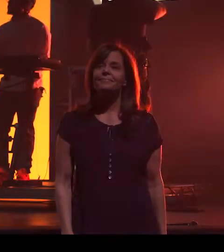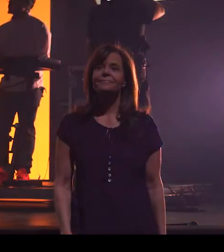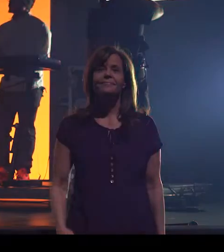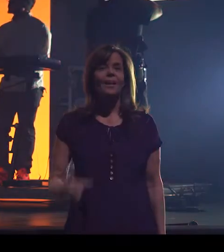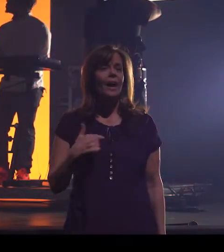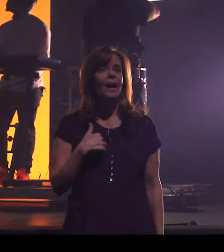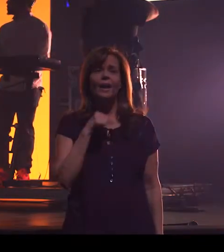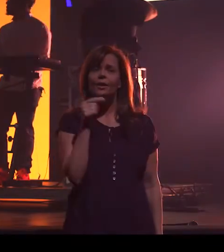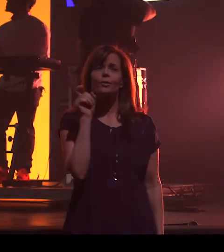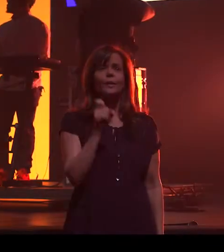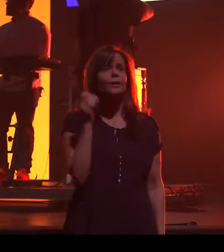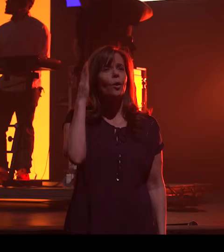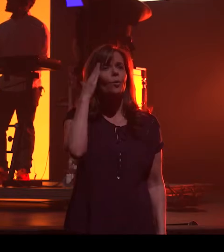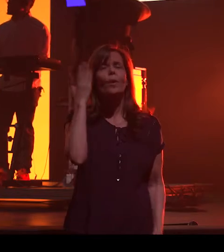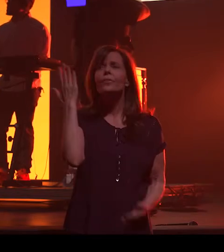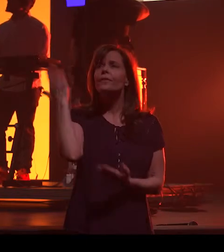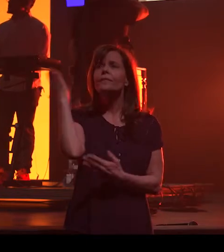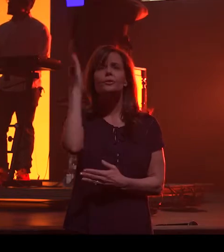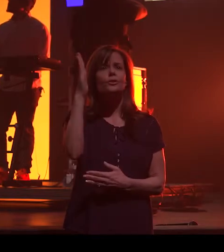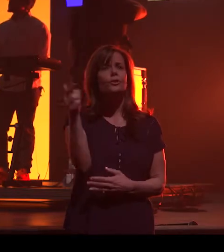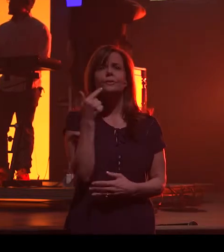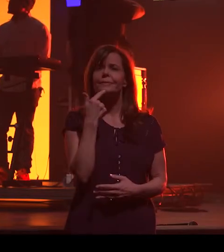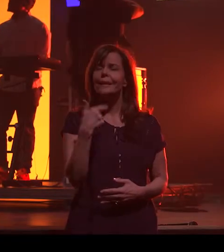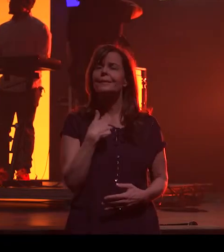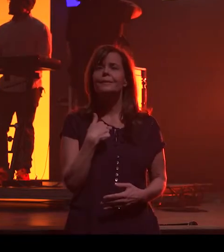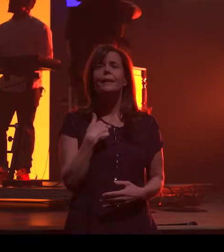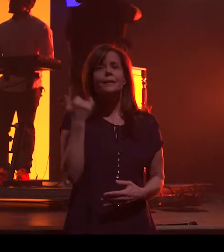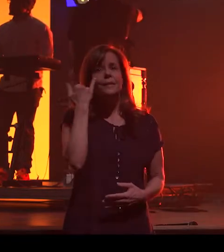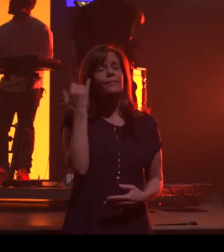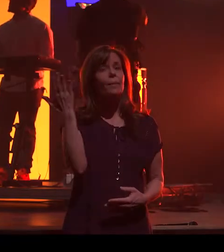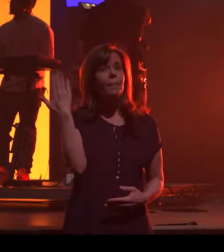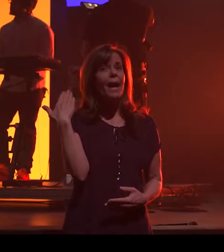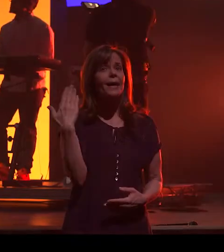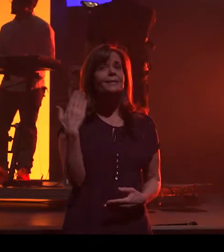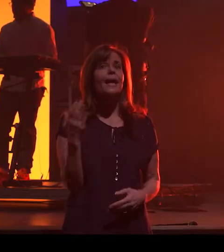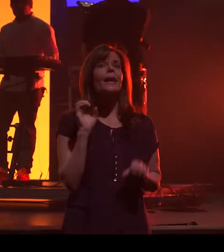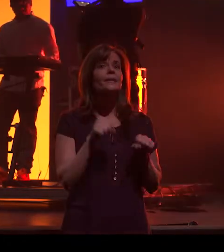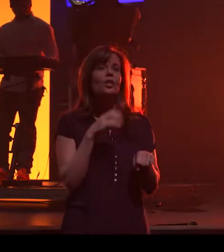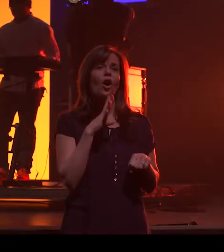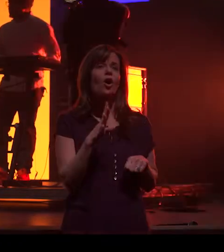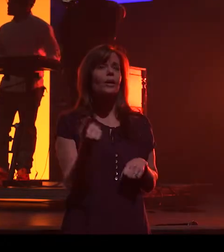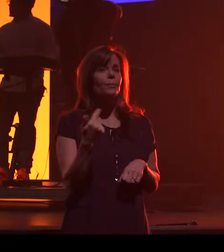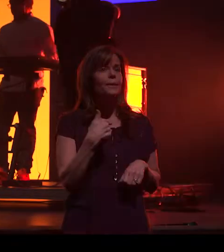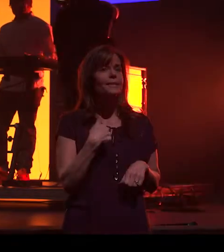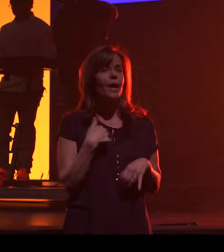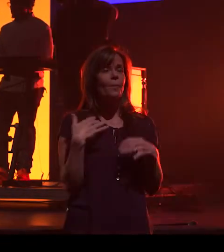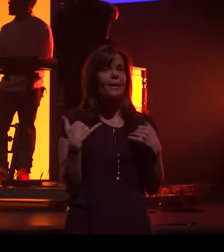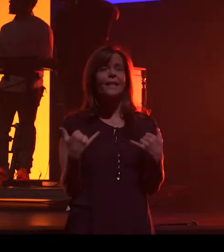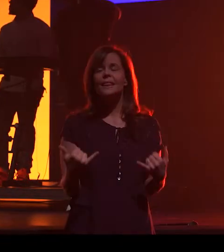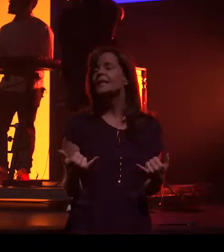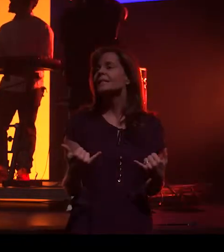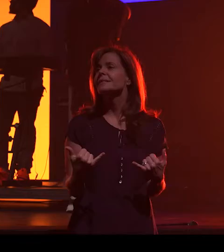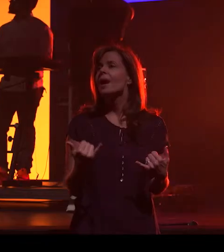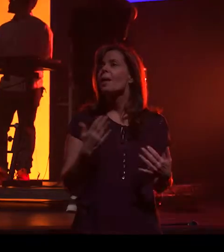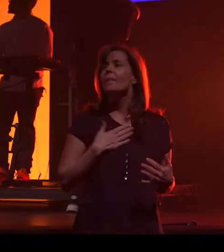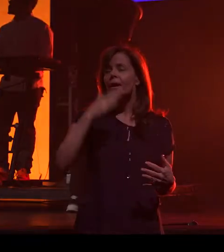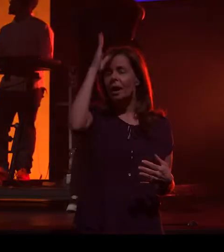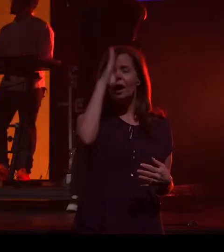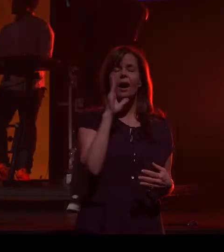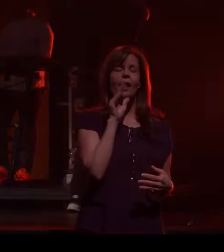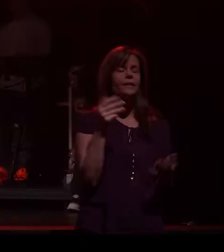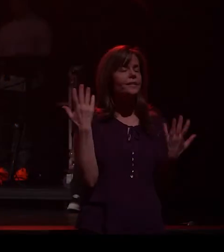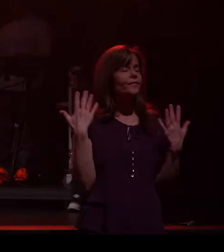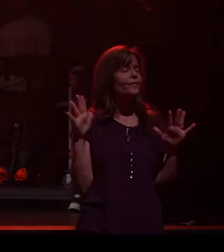Come on. I don't need to know what the future says, 'cause if the past could talk, it would tell me this.